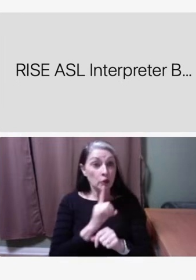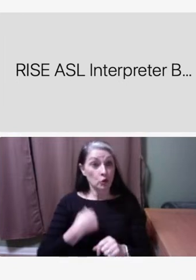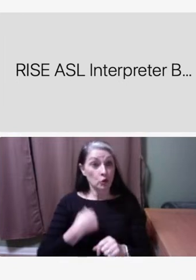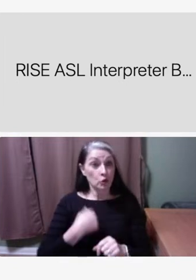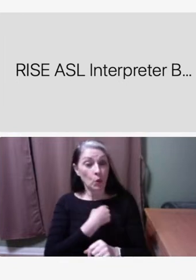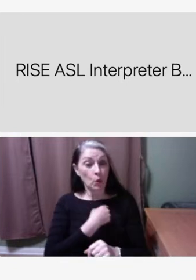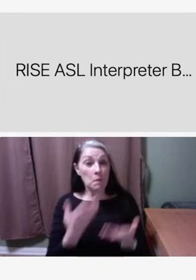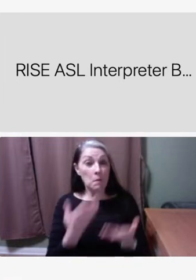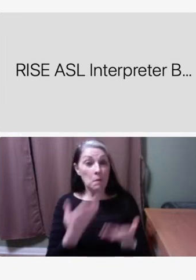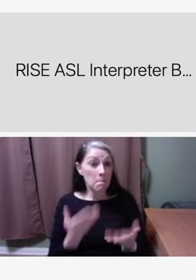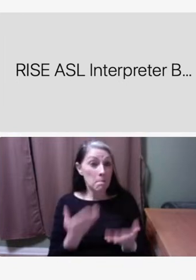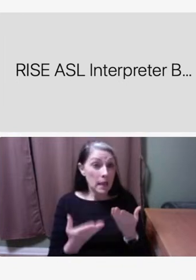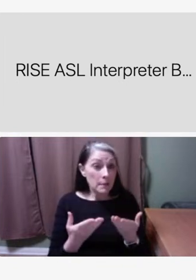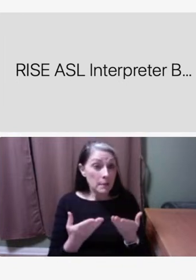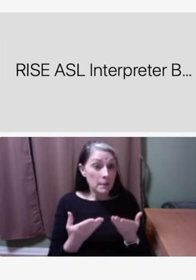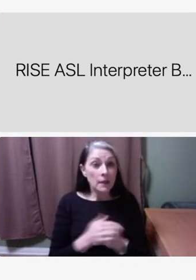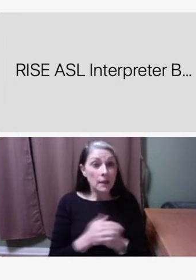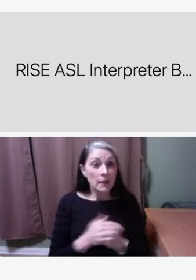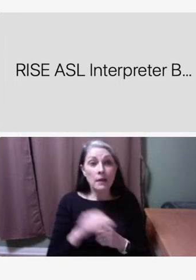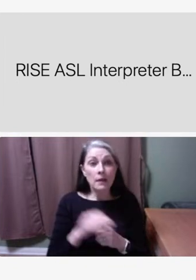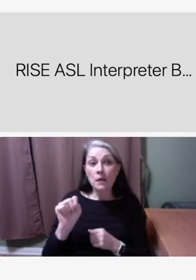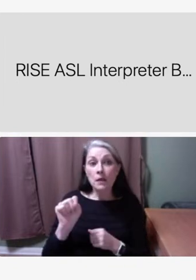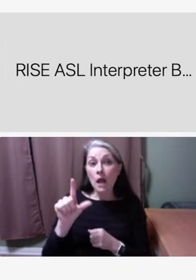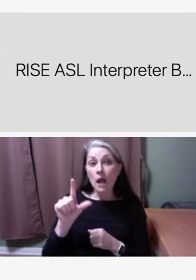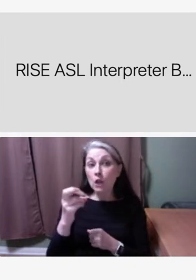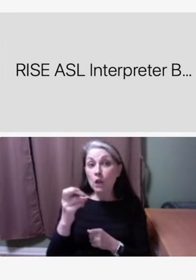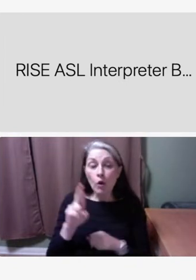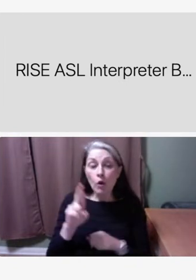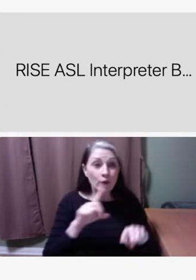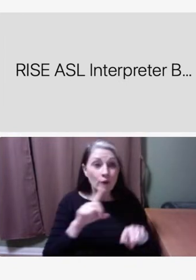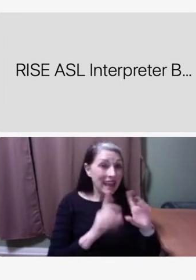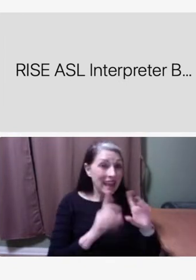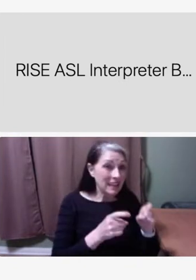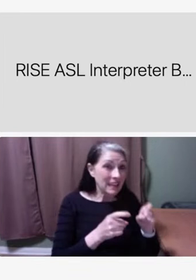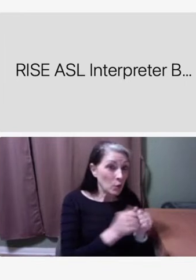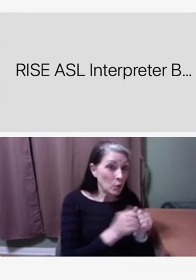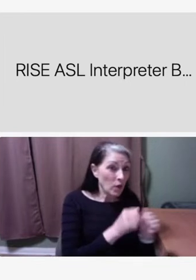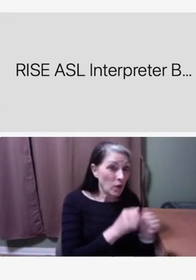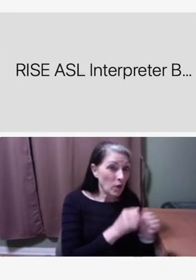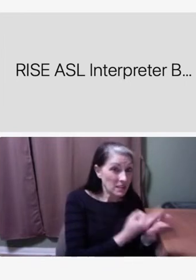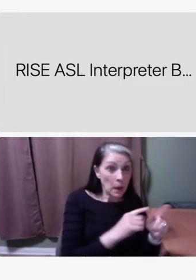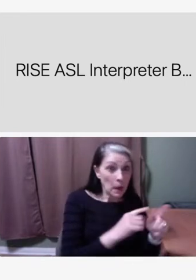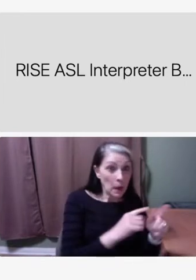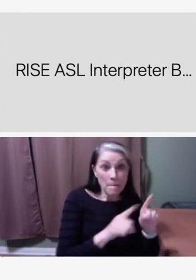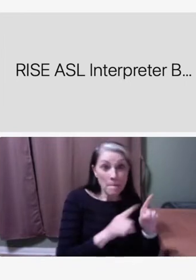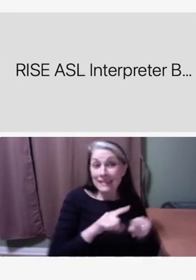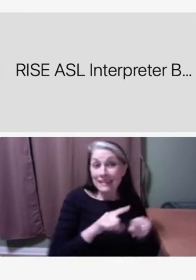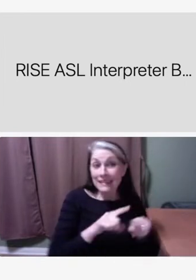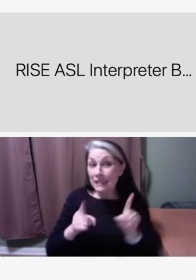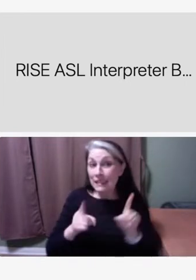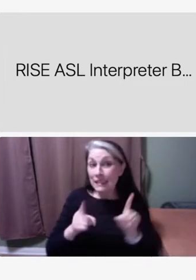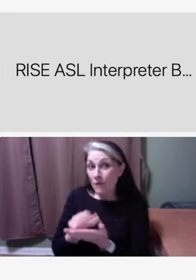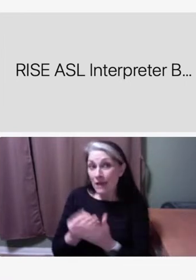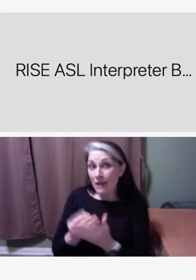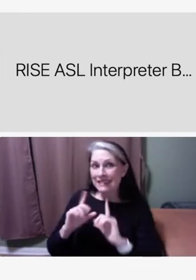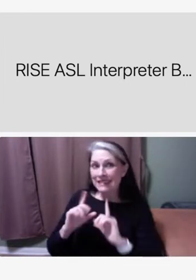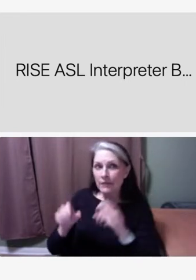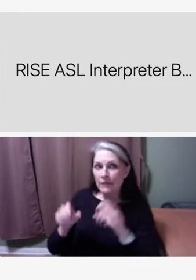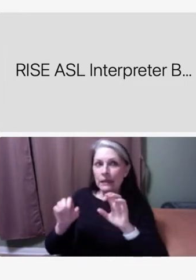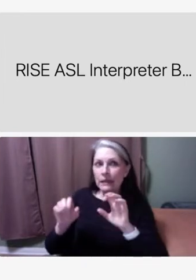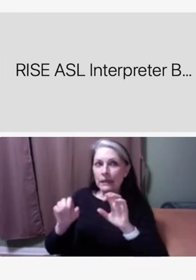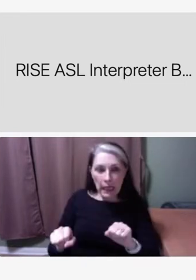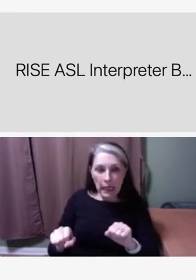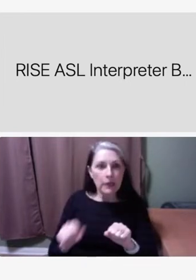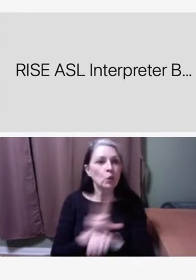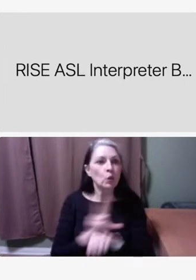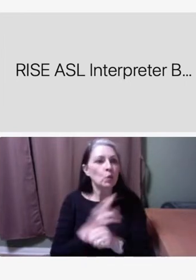maybe Slover, we can't give you that with that fund, but look at what we can do with you from that other fund. So it's really about using our funds wisely so we can make sure